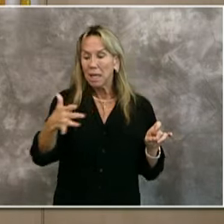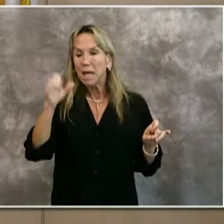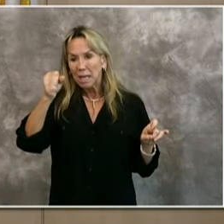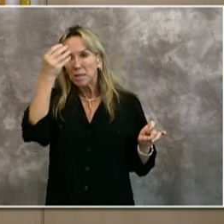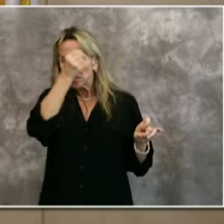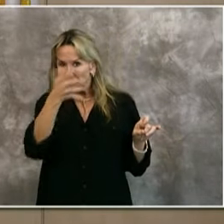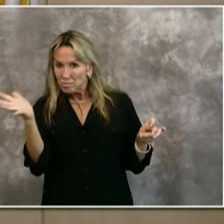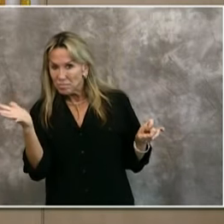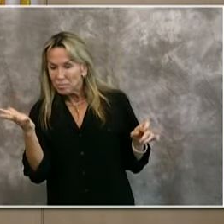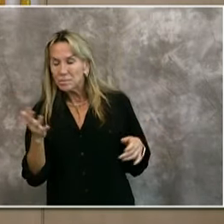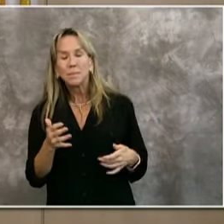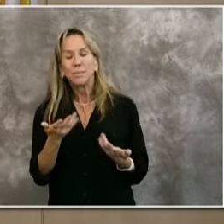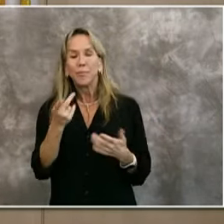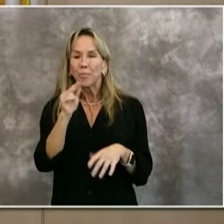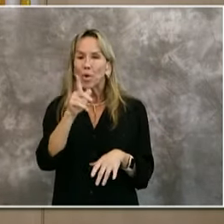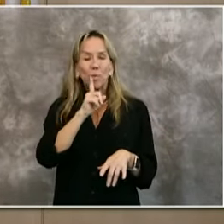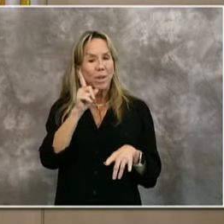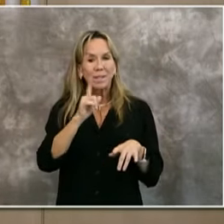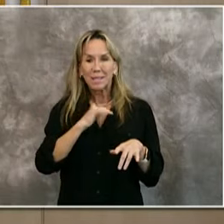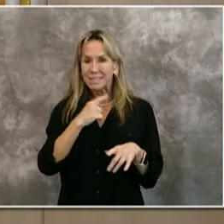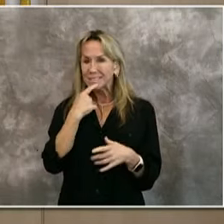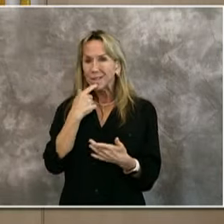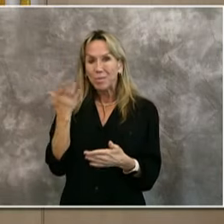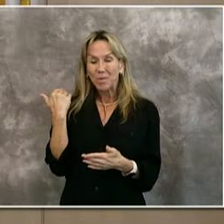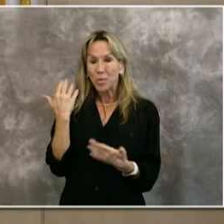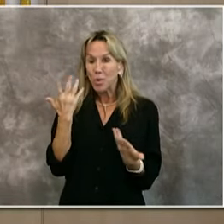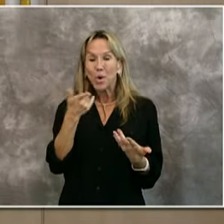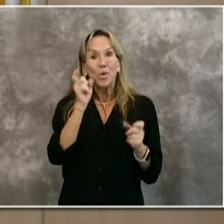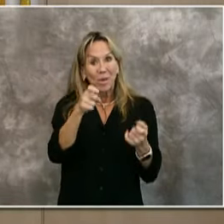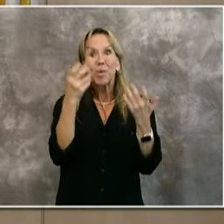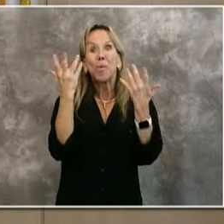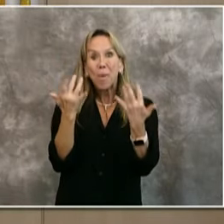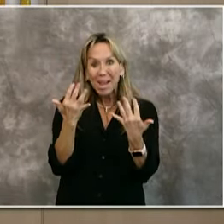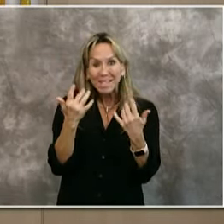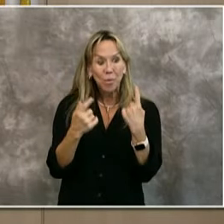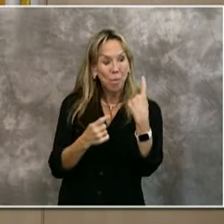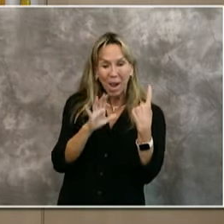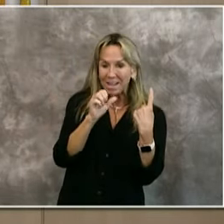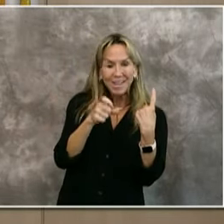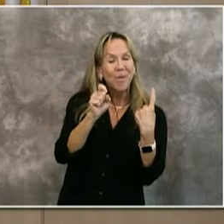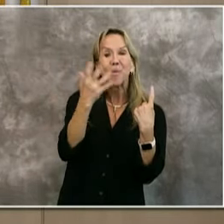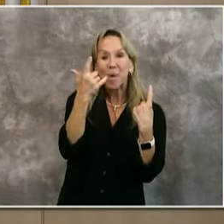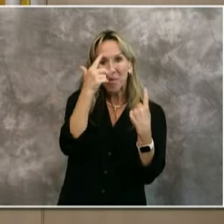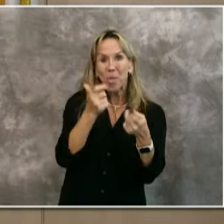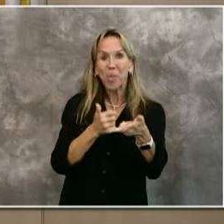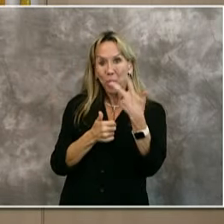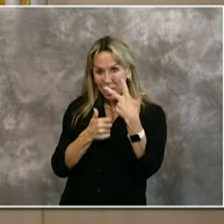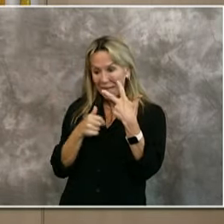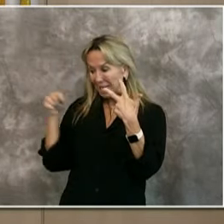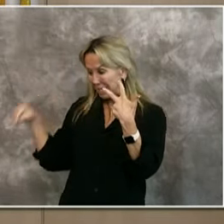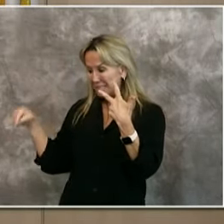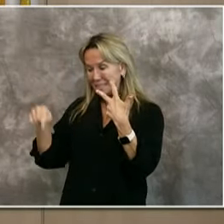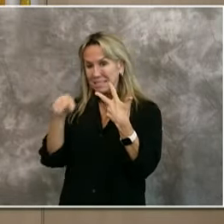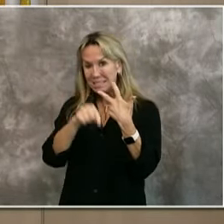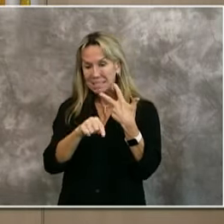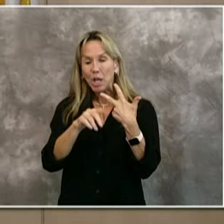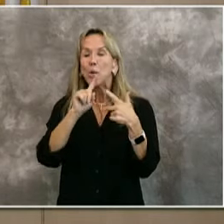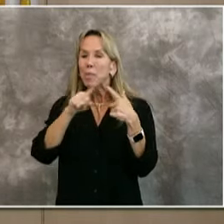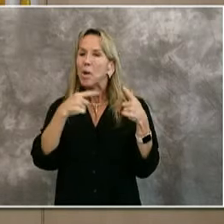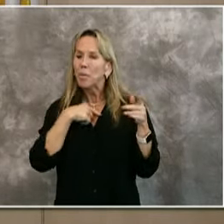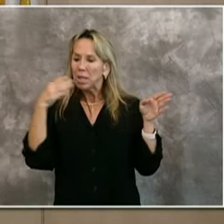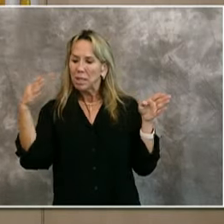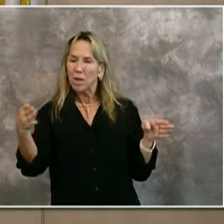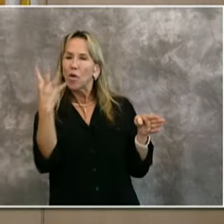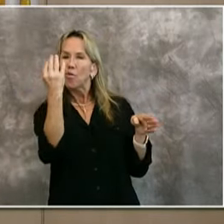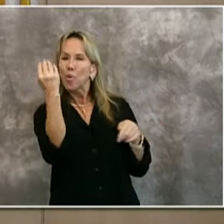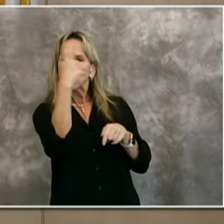vary, Paul. As I stated before, if you have one case, you have to wait until you get 3 cases. We look at it within a 14-day period